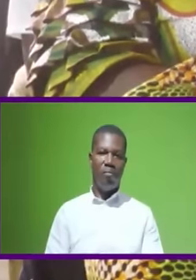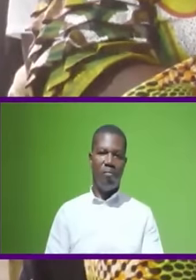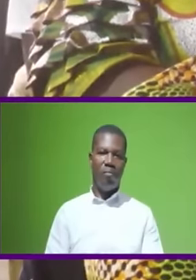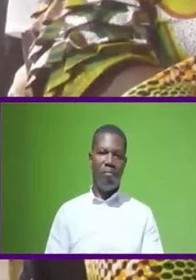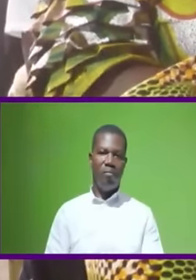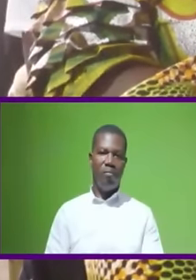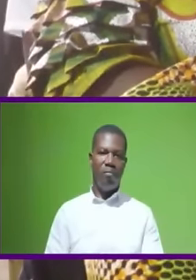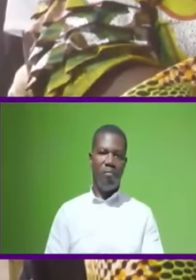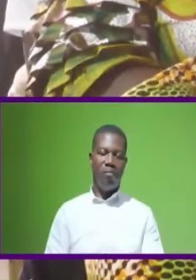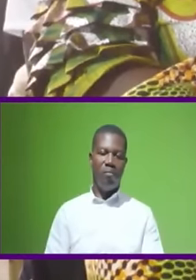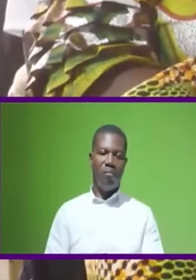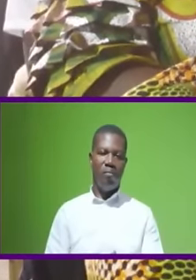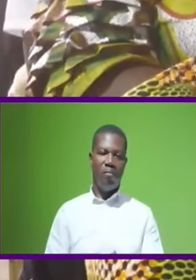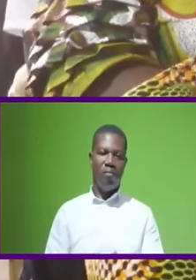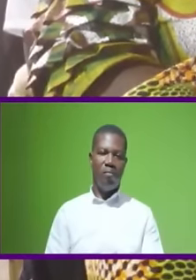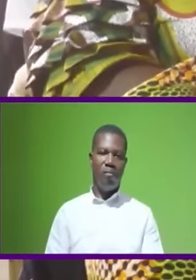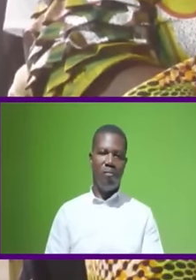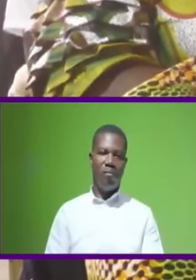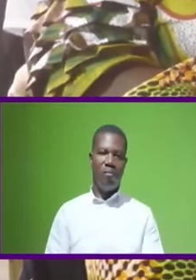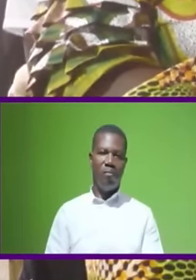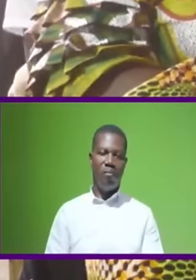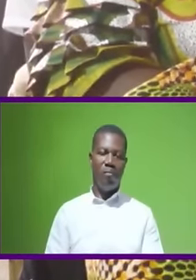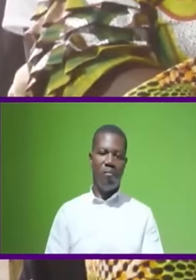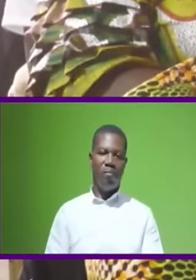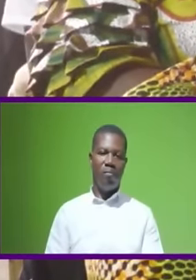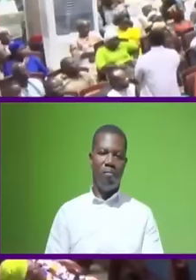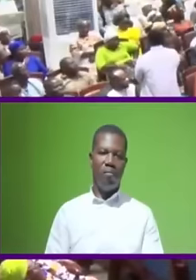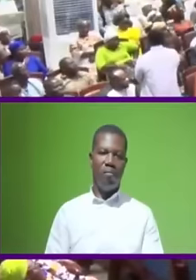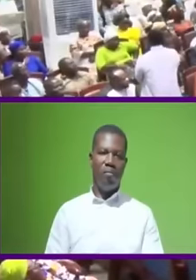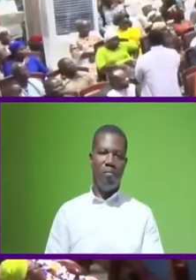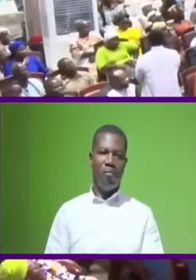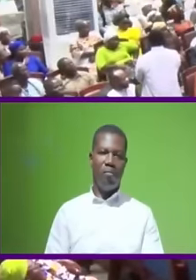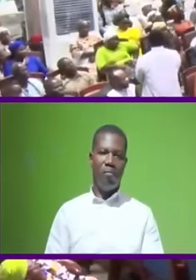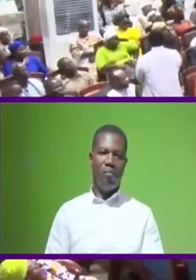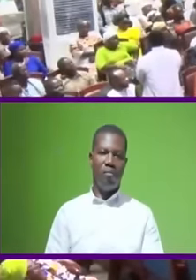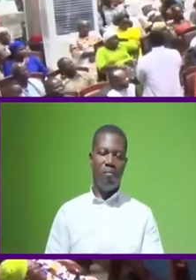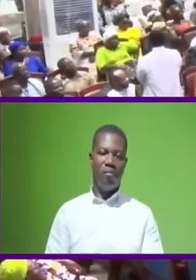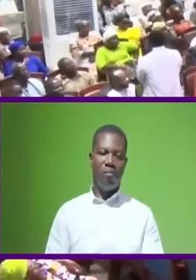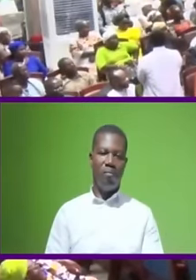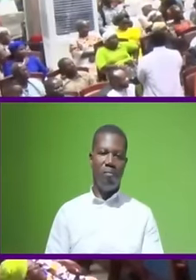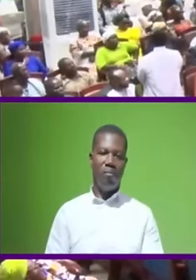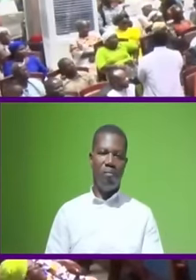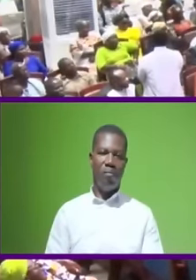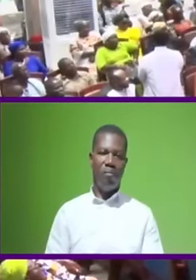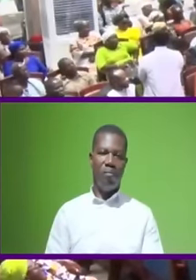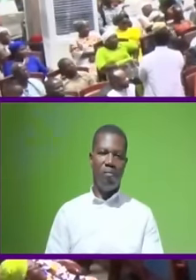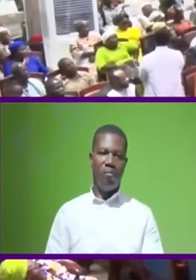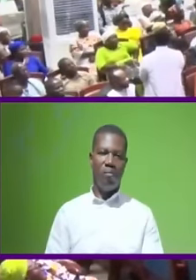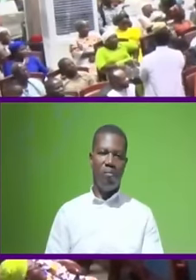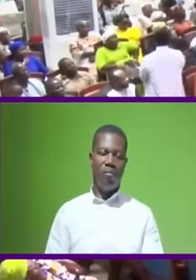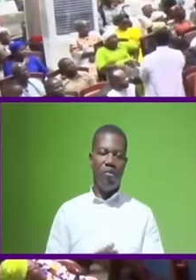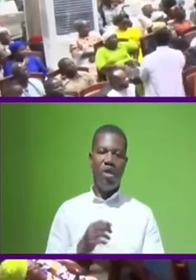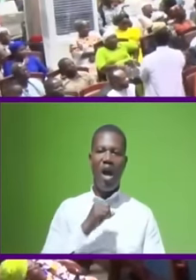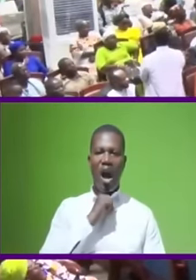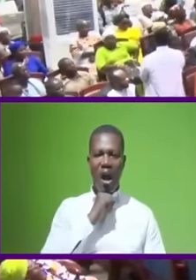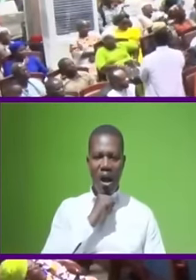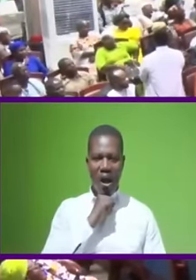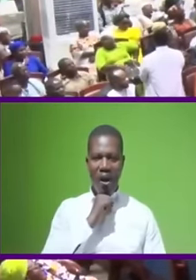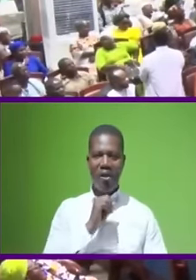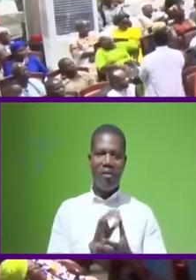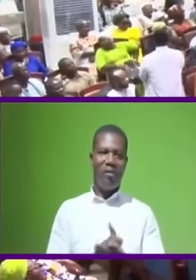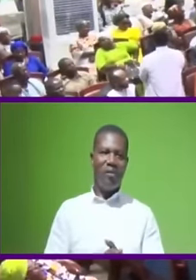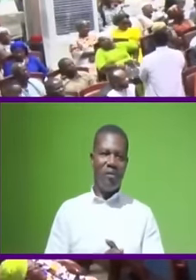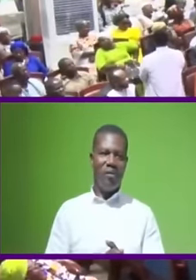that is blessed with some money, so that we all move ahead or forge ahead peacefully.